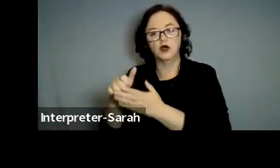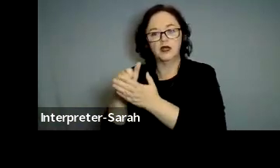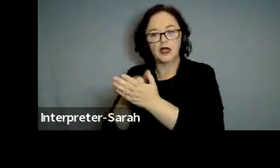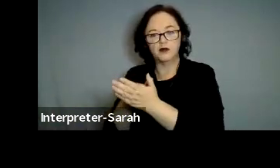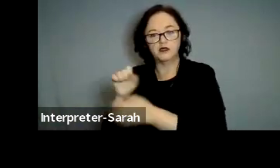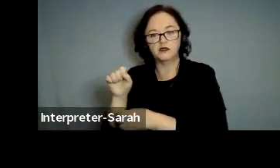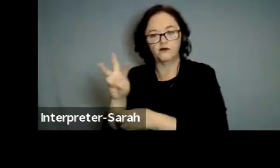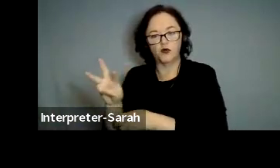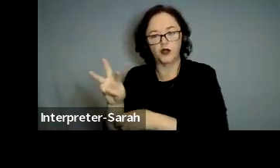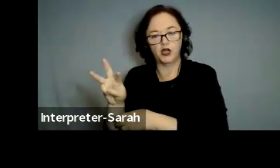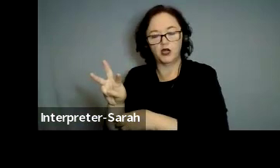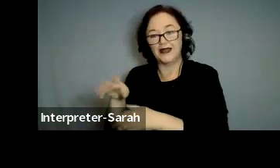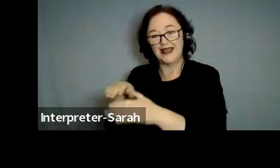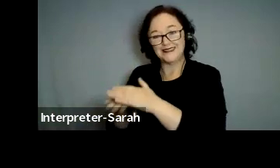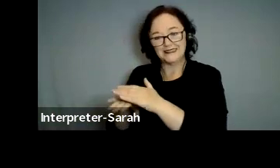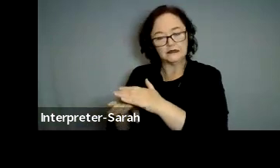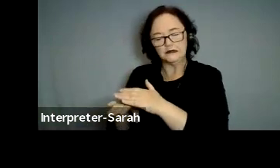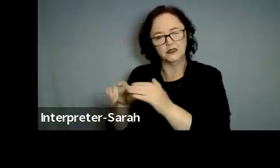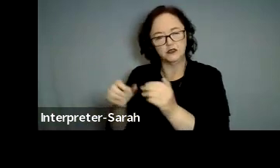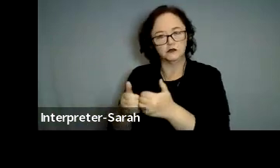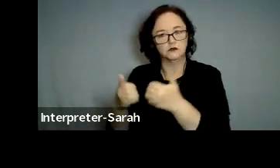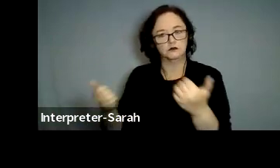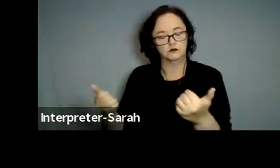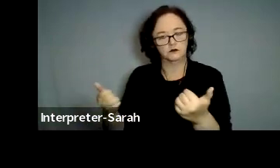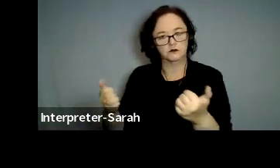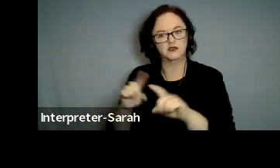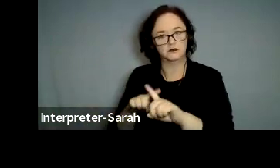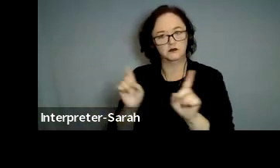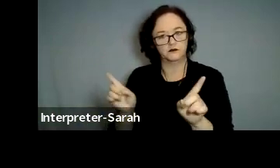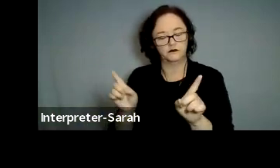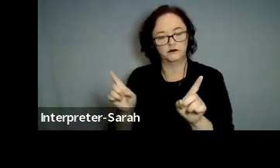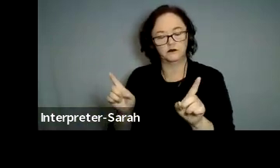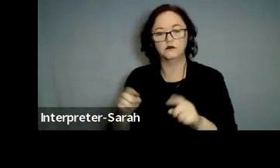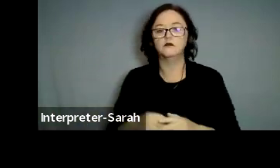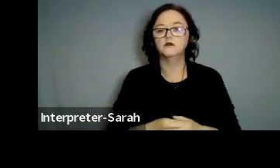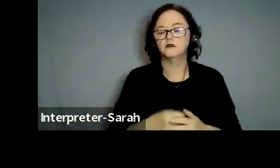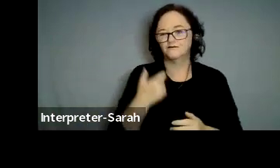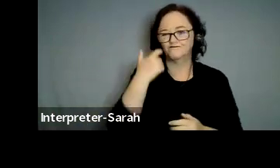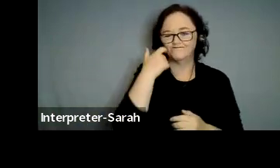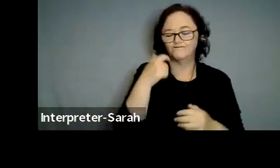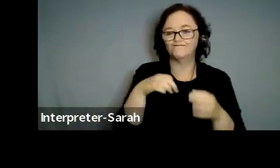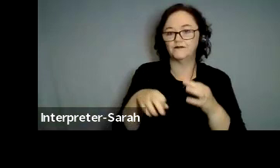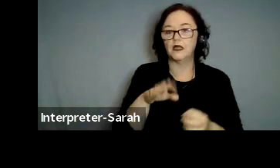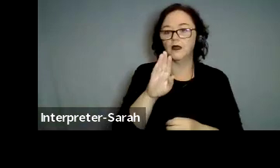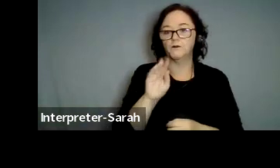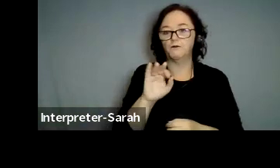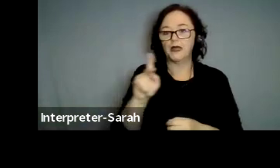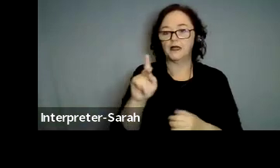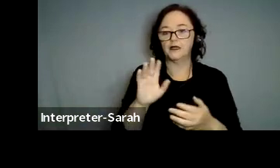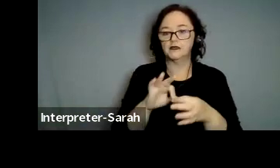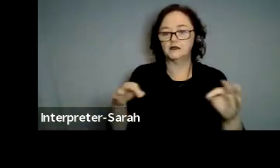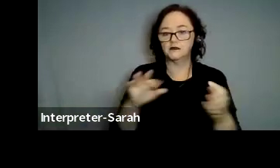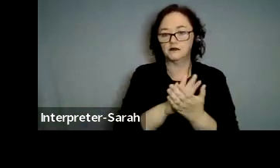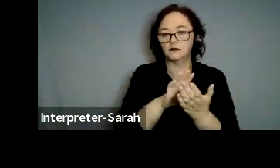keeping. We see a couple others here. I mentioned bank statement reconciliation. Someone who is